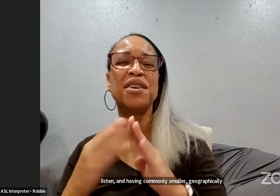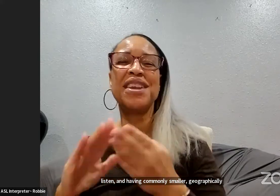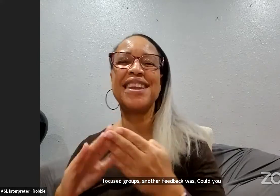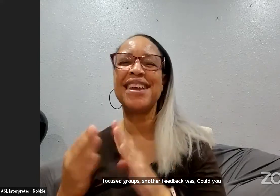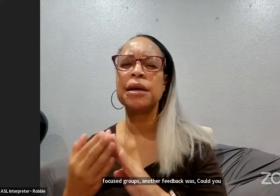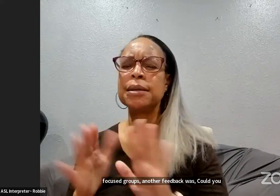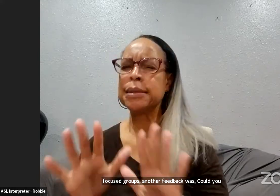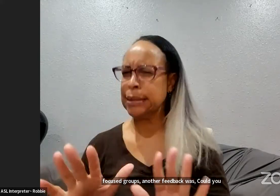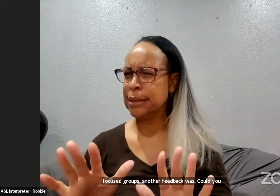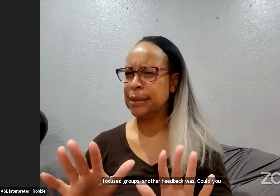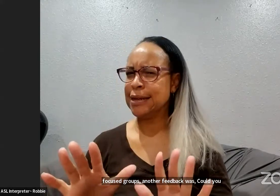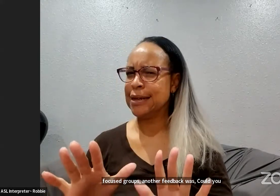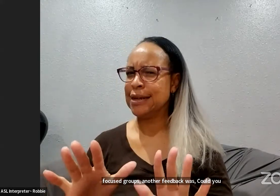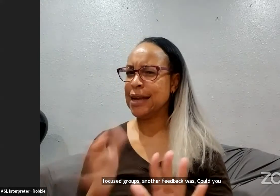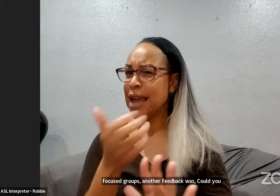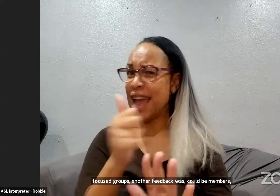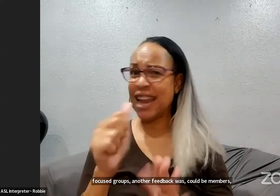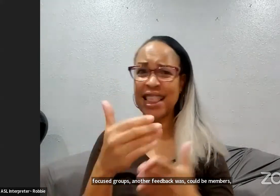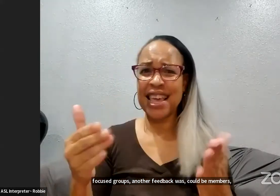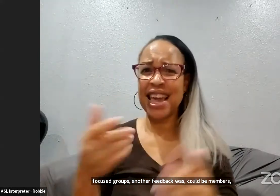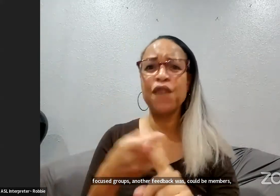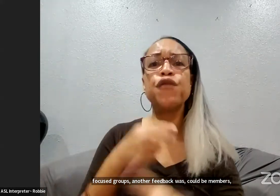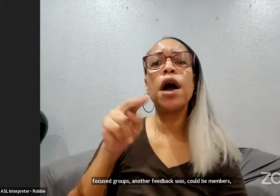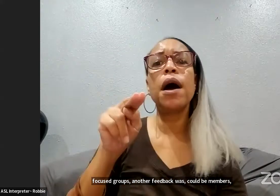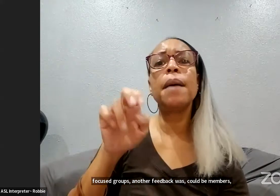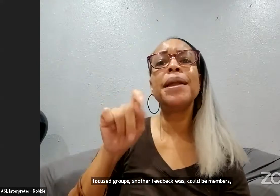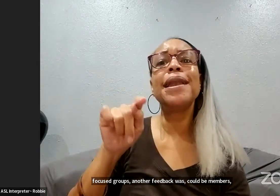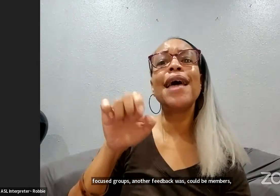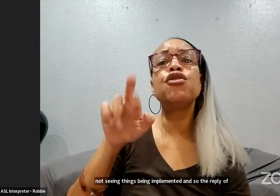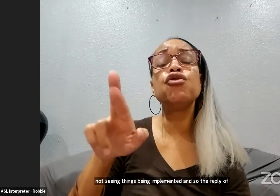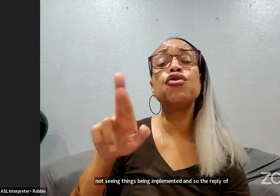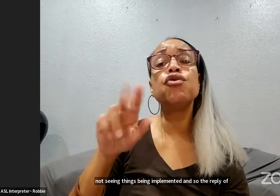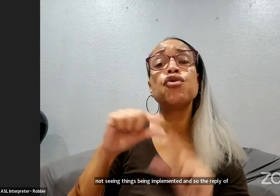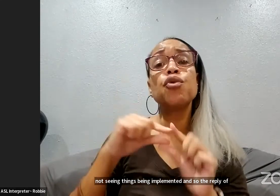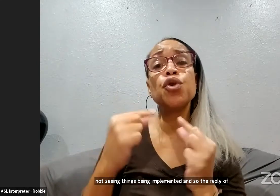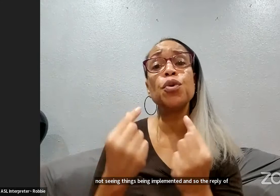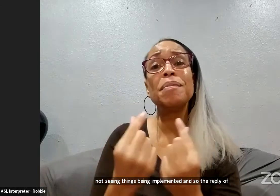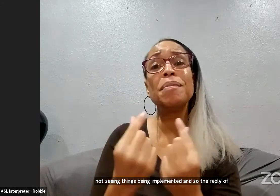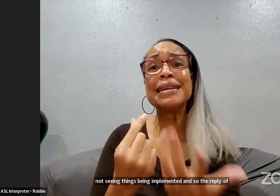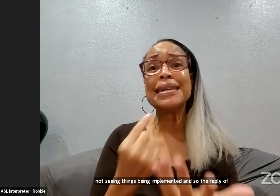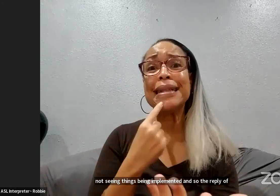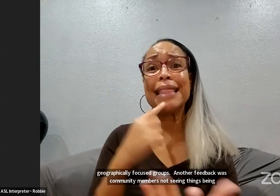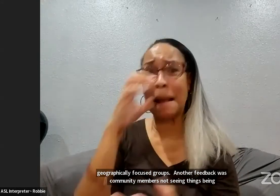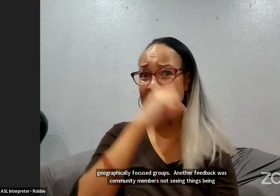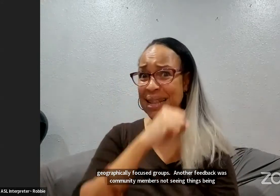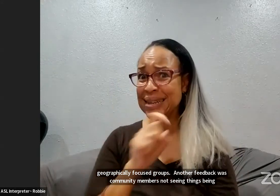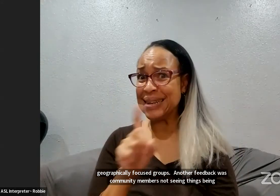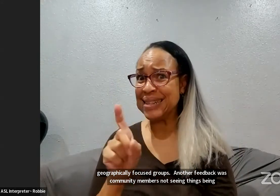anything from Nestor's group that would like to say if I missed anything?